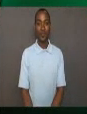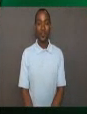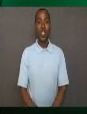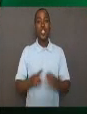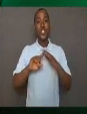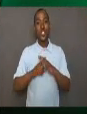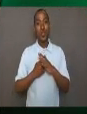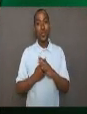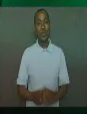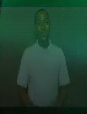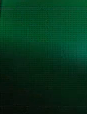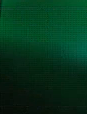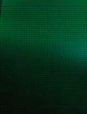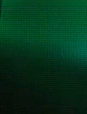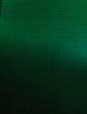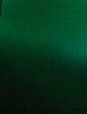Begin.